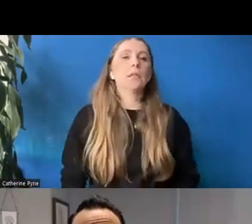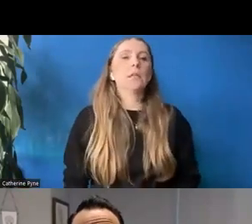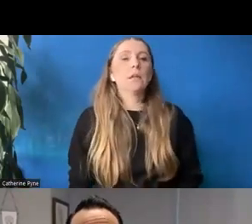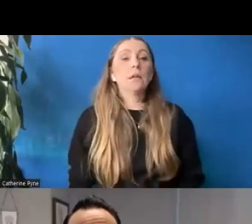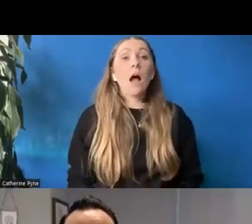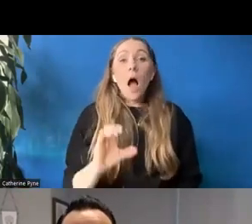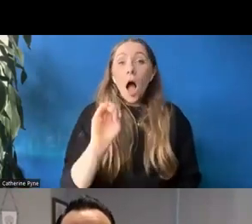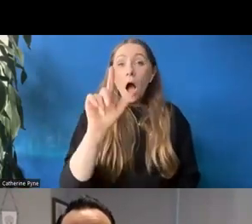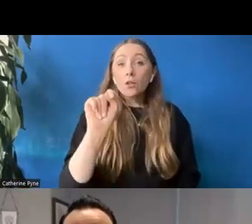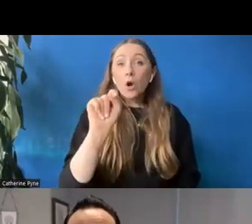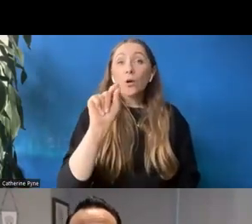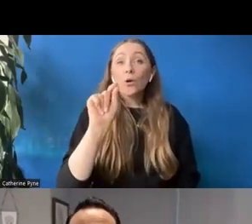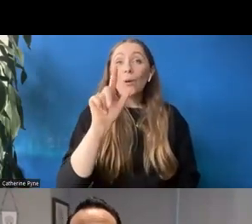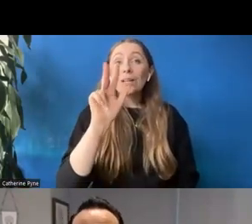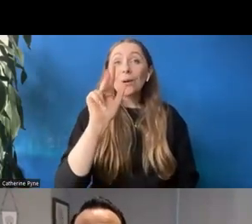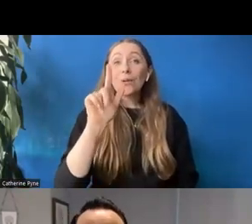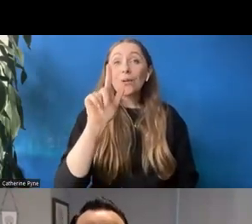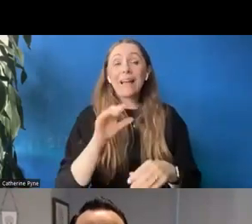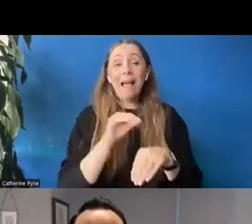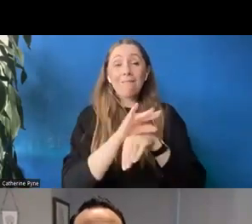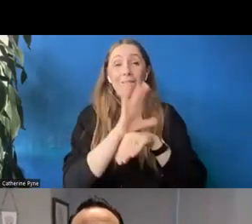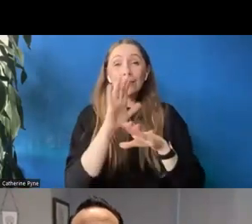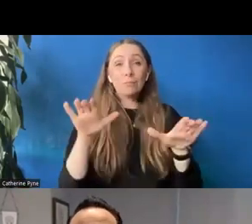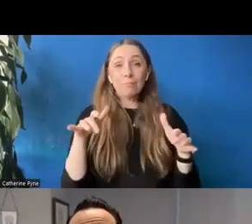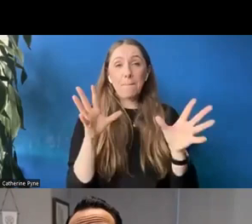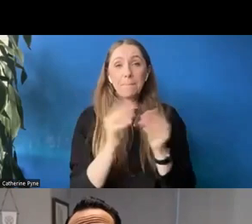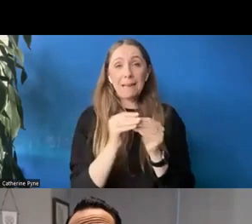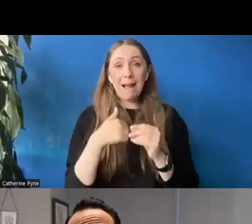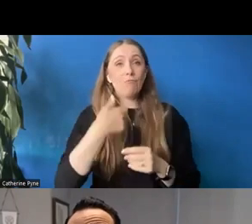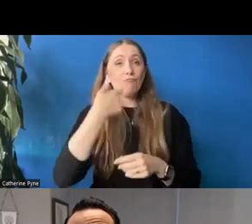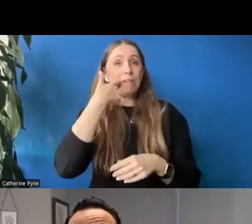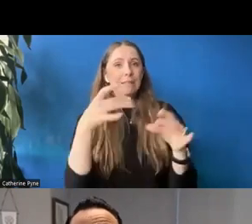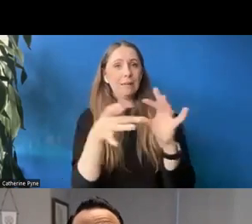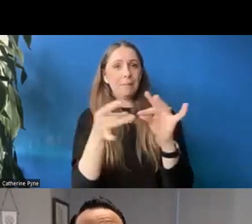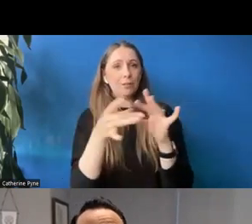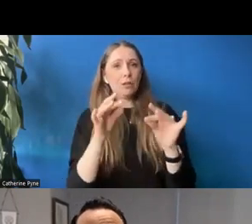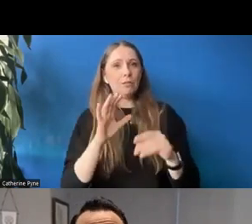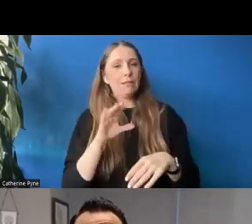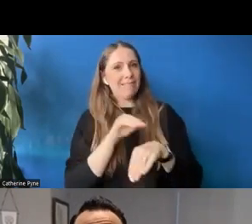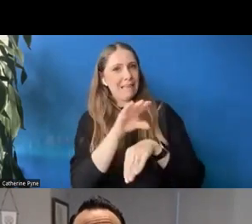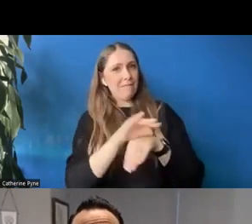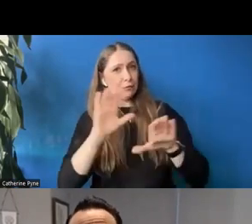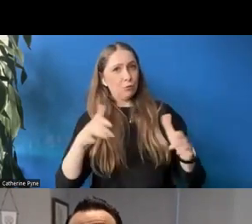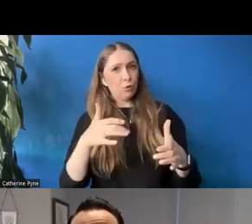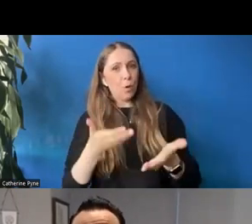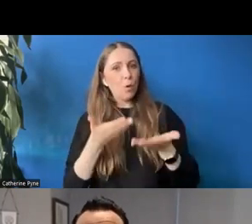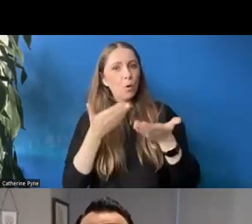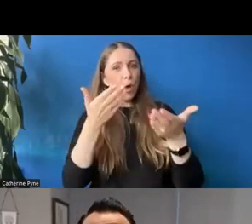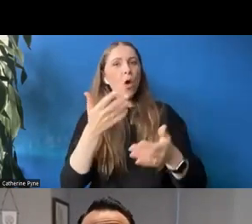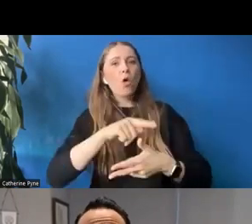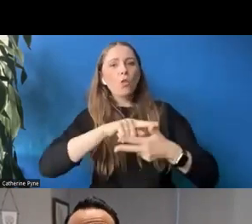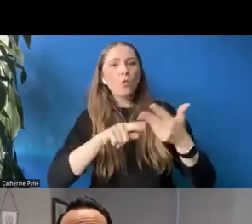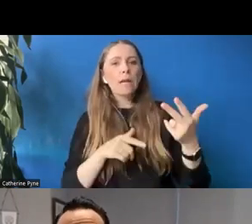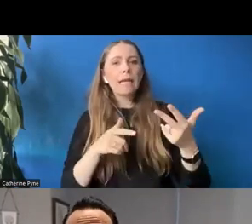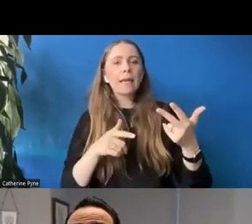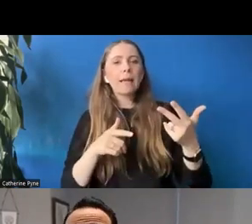At the October 2023 advisory committee meeting I mentioned, our advisory body recommended 3 priority topics that